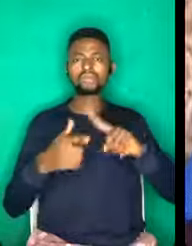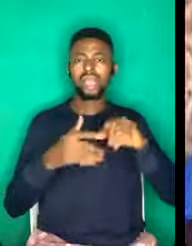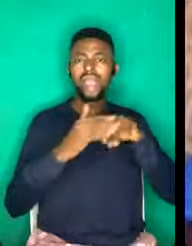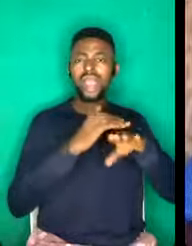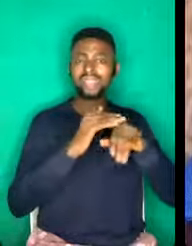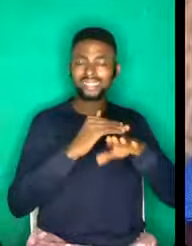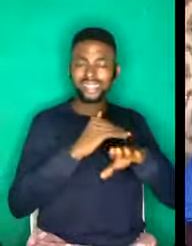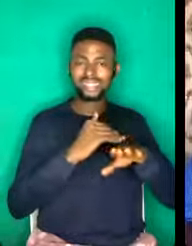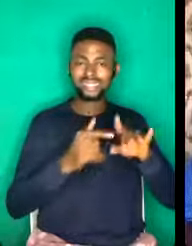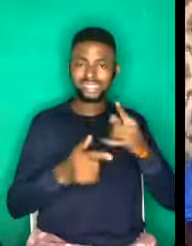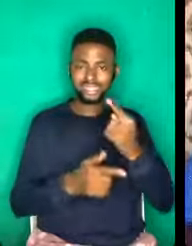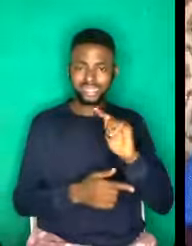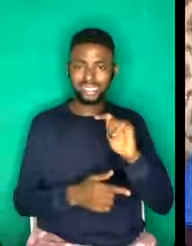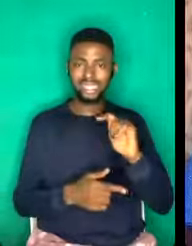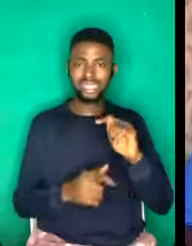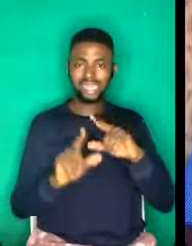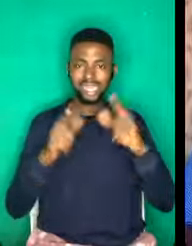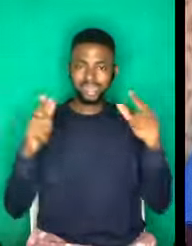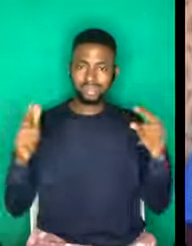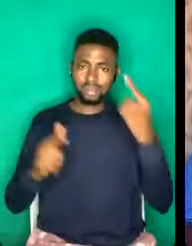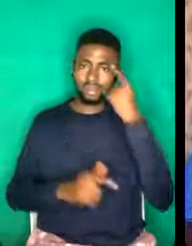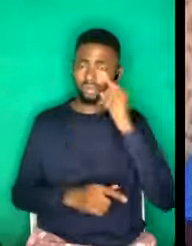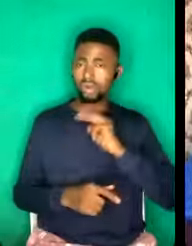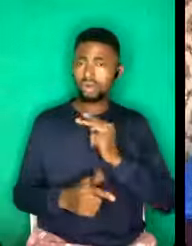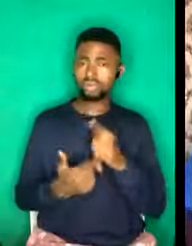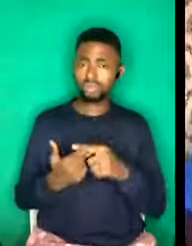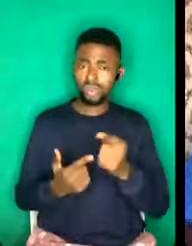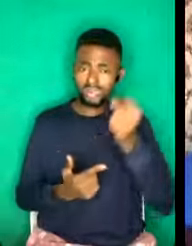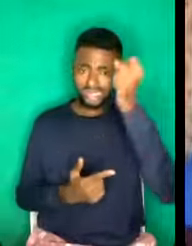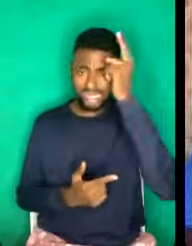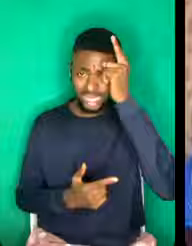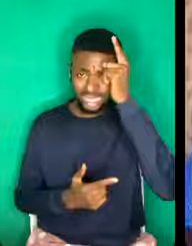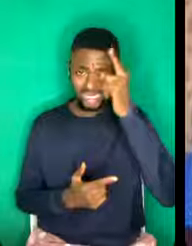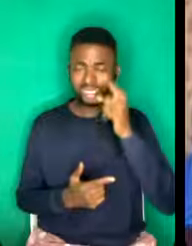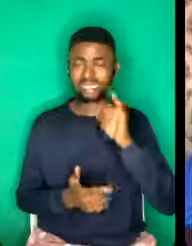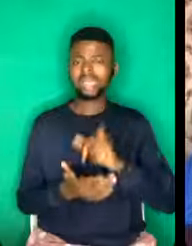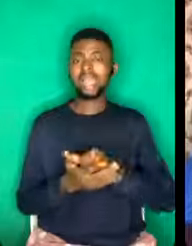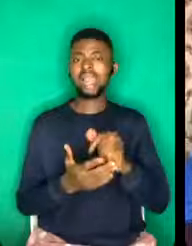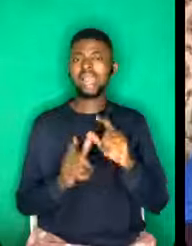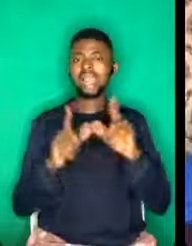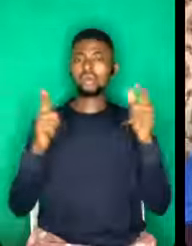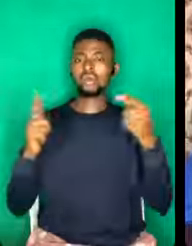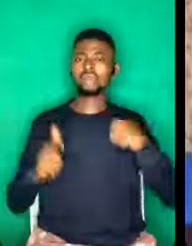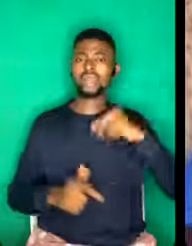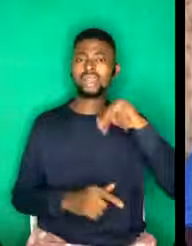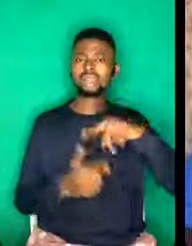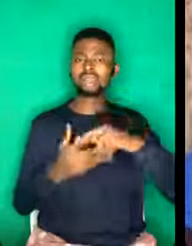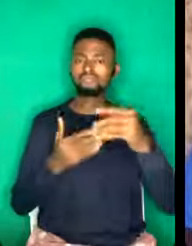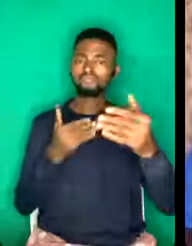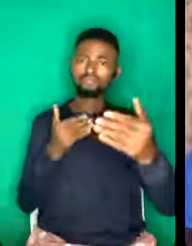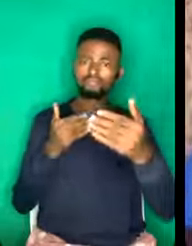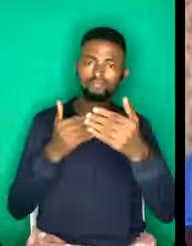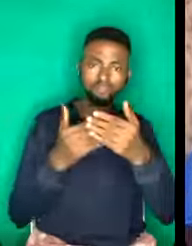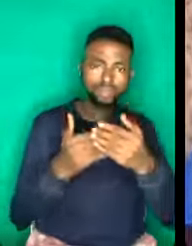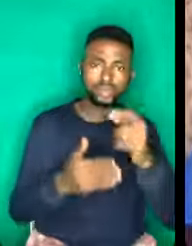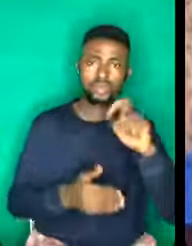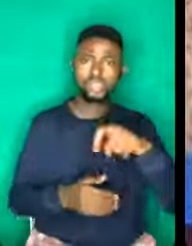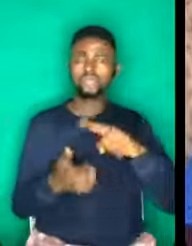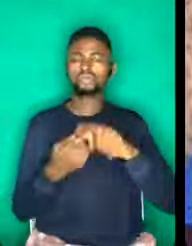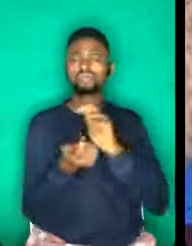for us to assess that language, we have to get close. We have to switch to tactile,